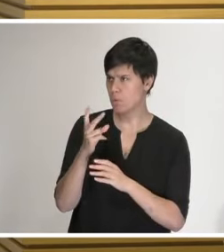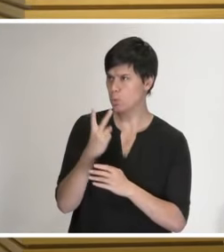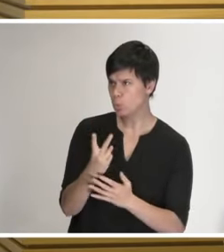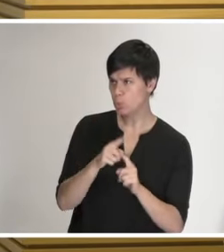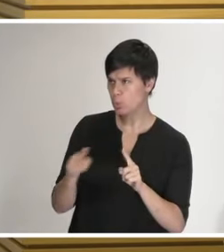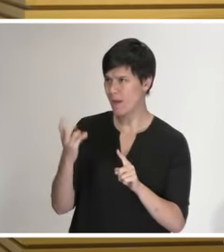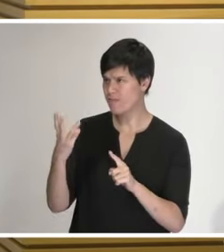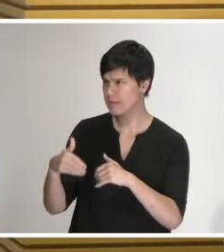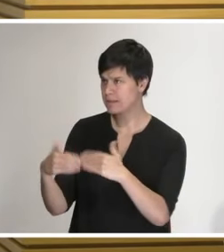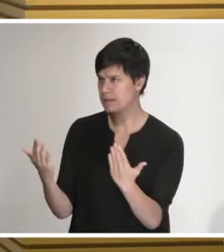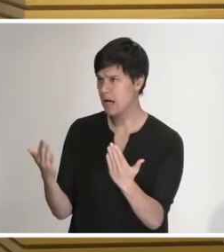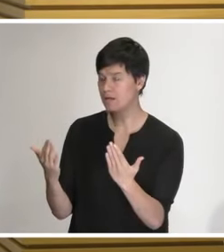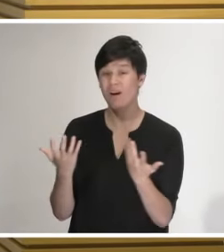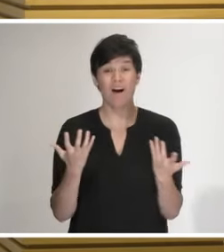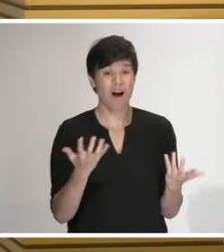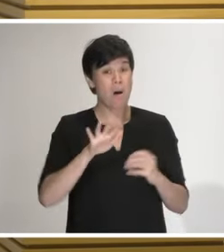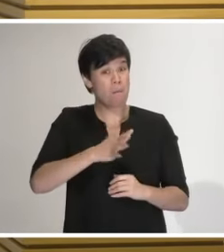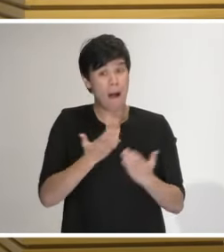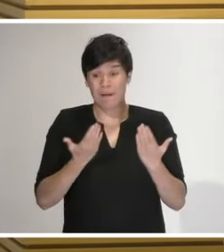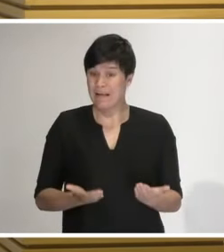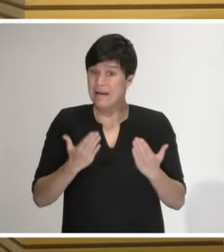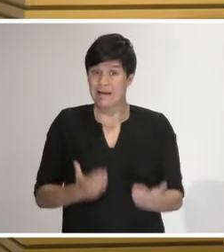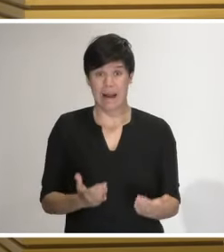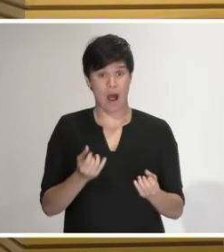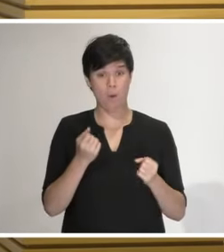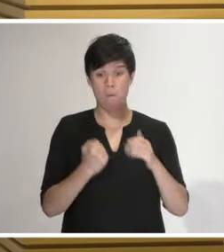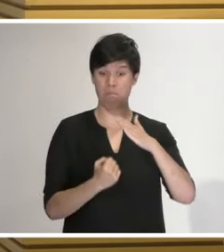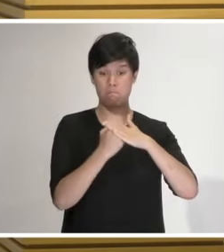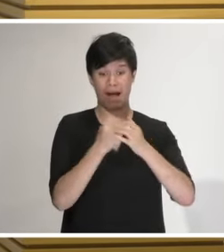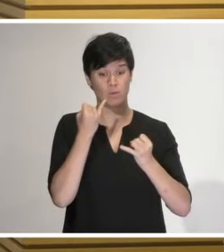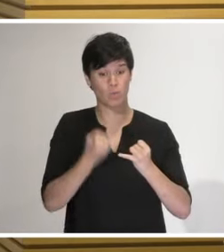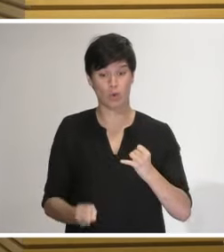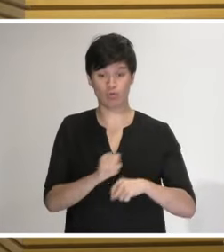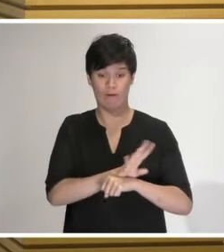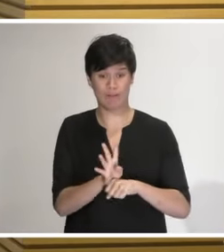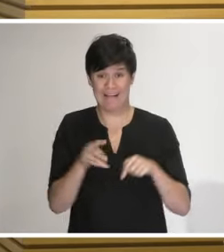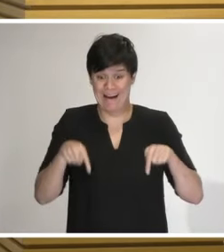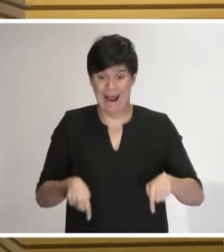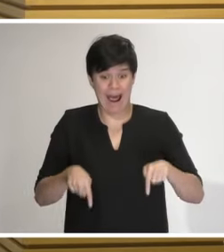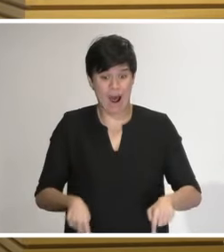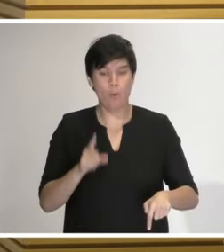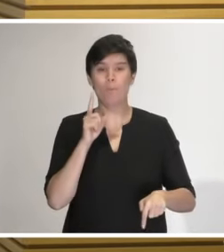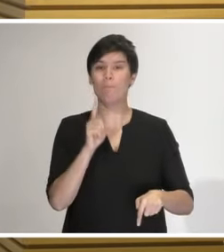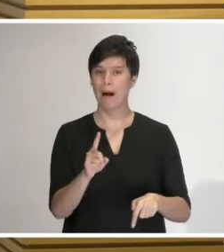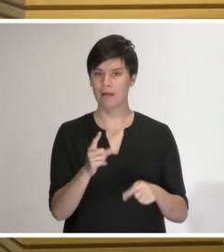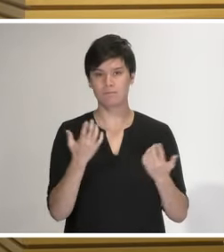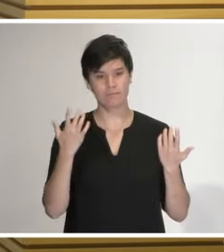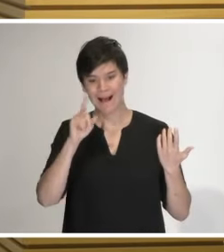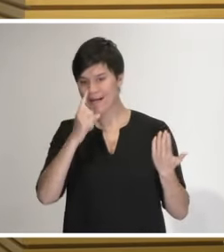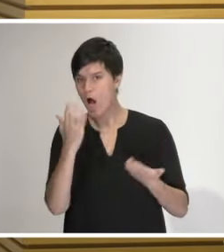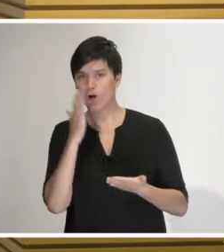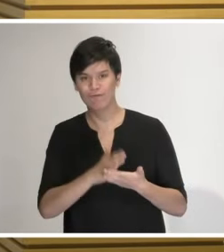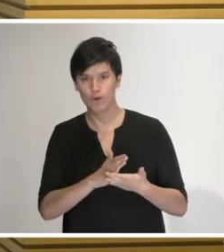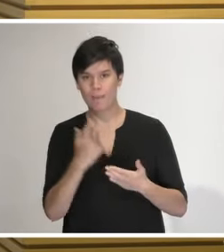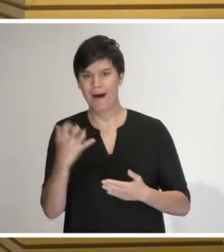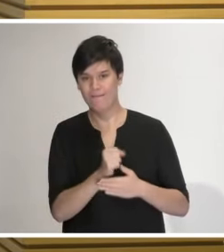now because we're seeing it's flattening off. Yes. What we will be really looking for is when the number of cases, new cases each day, starts to drop. Have either of you read